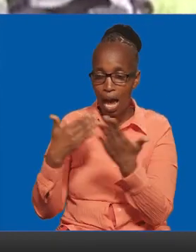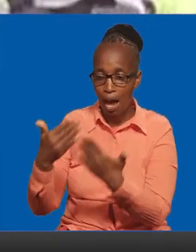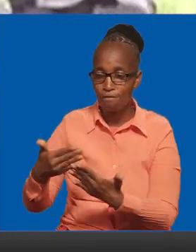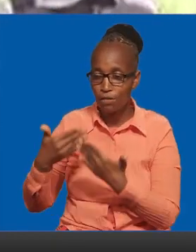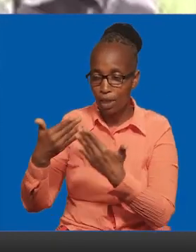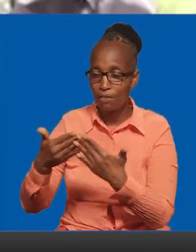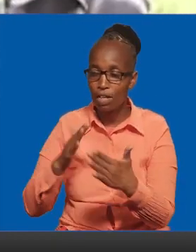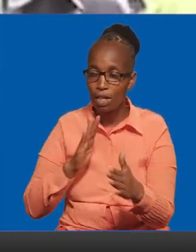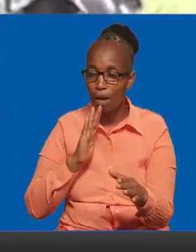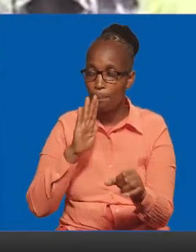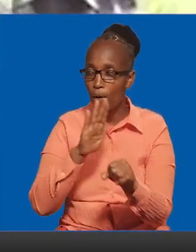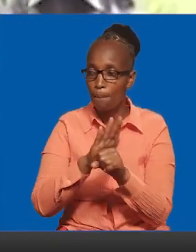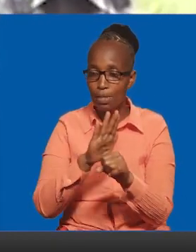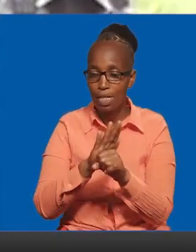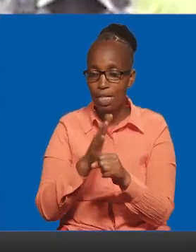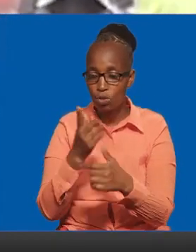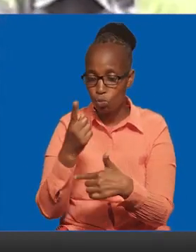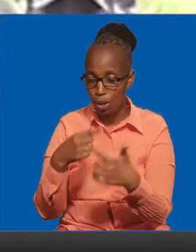training